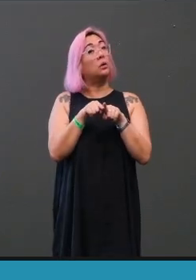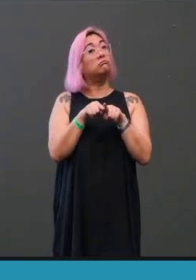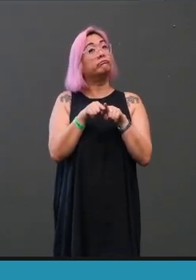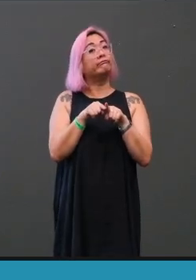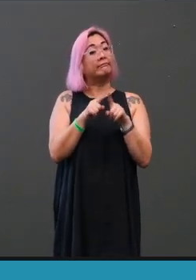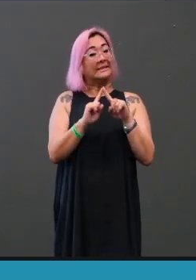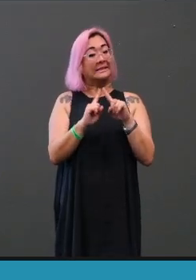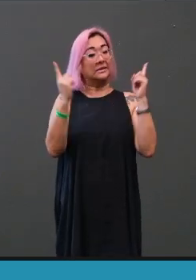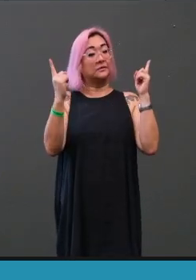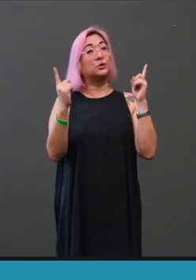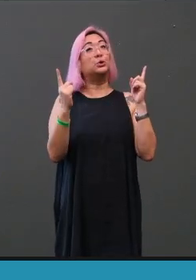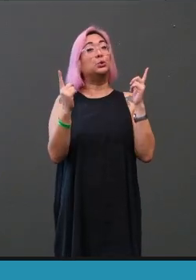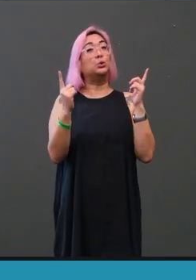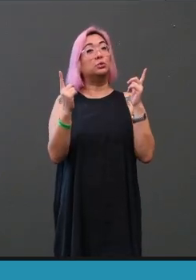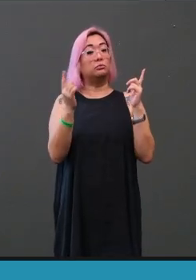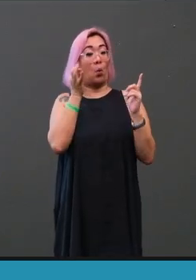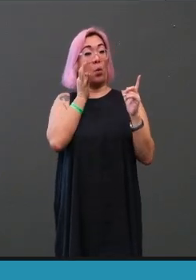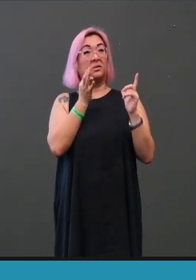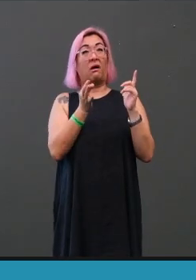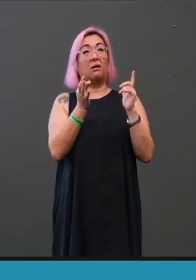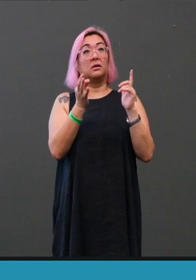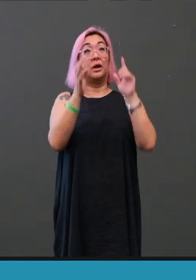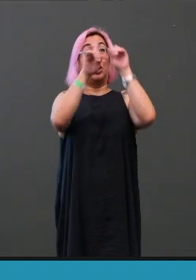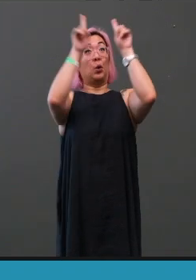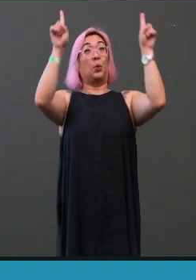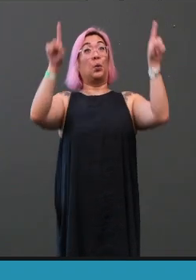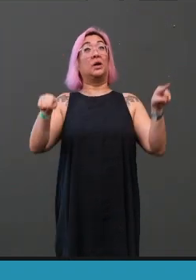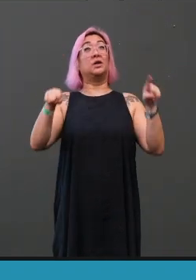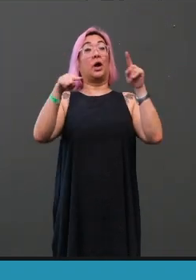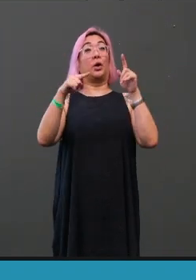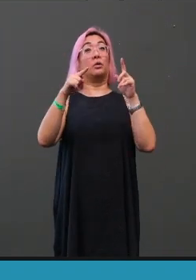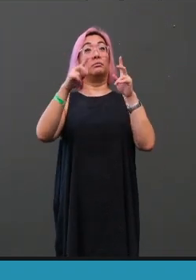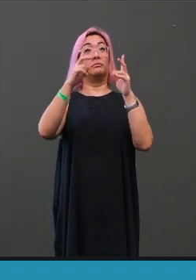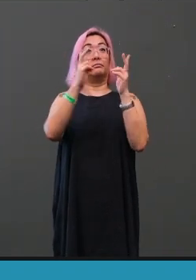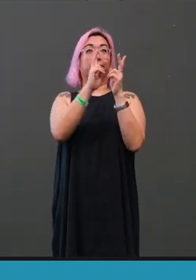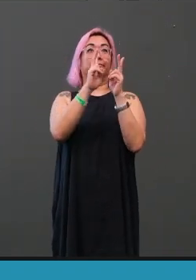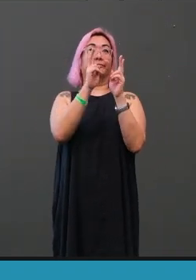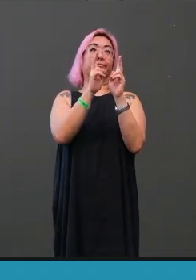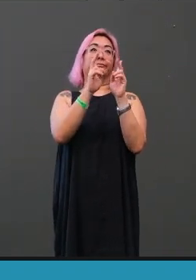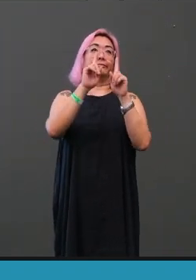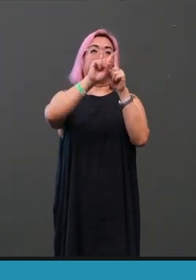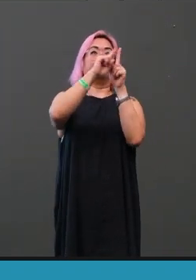vertically. I'll quickly mention that Kathy has 8 facing directions. We have north,